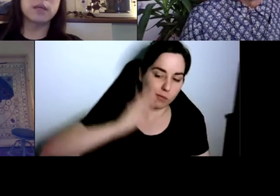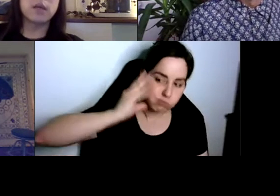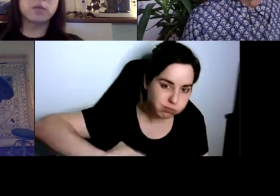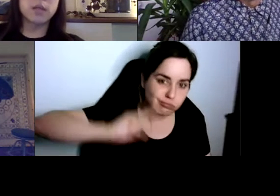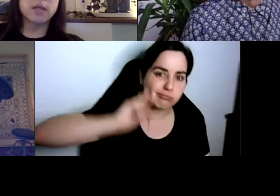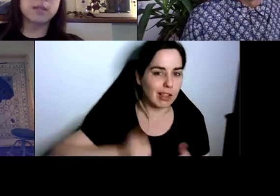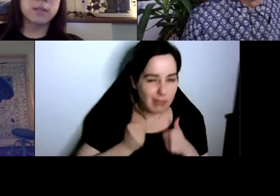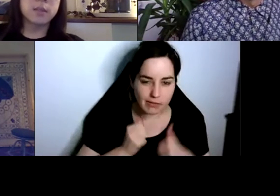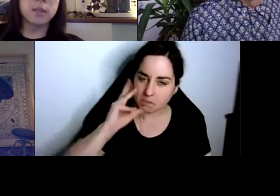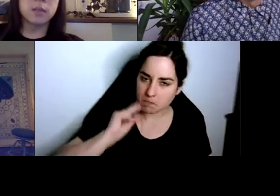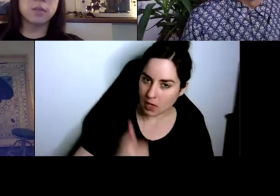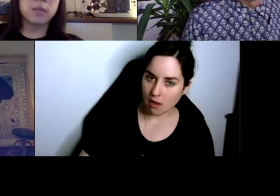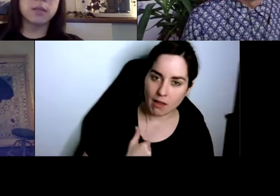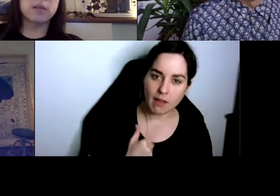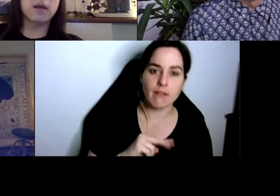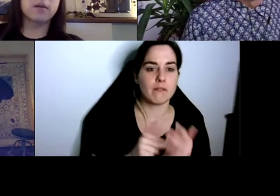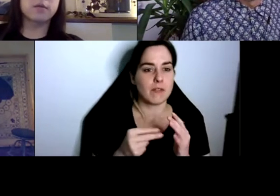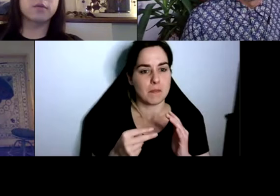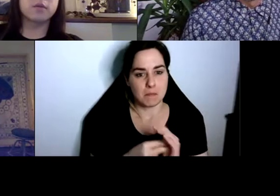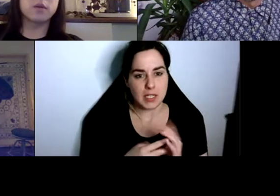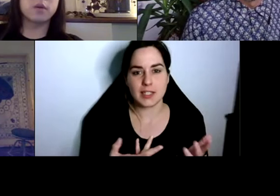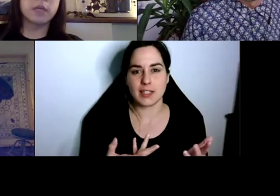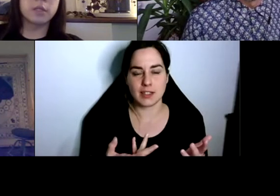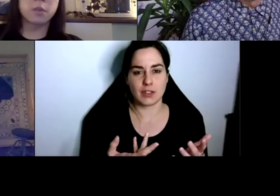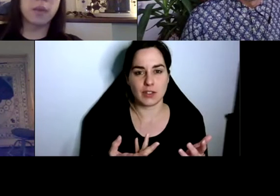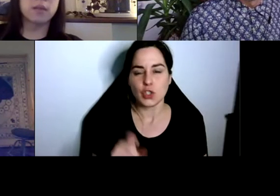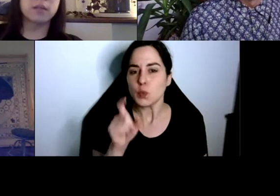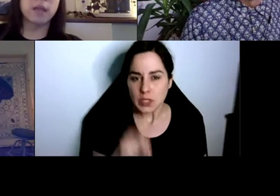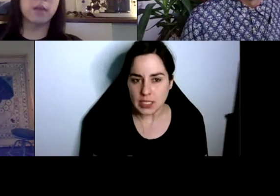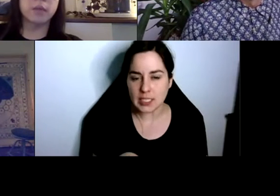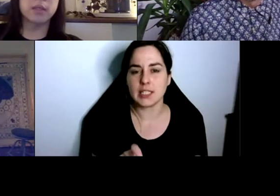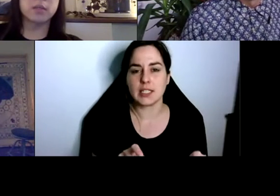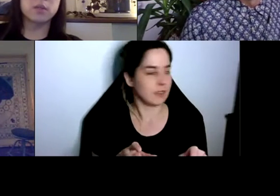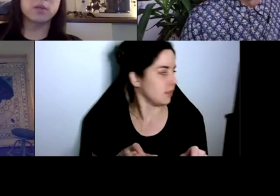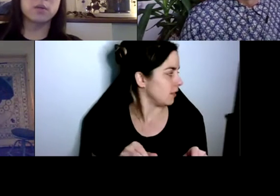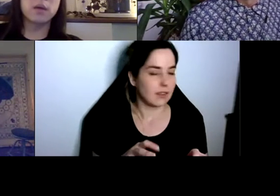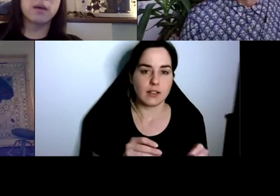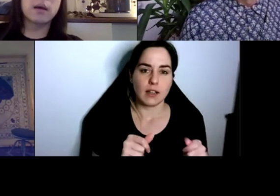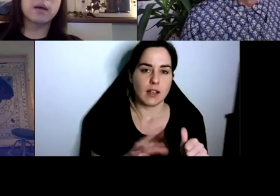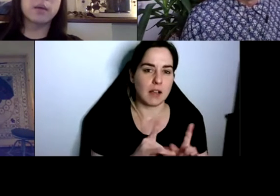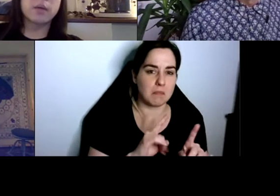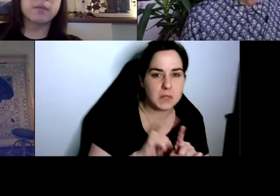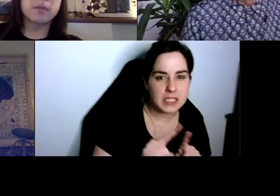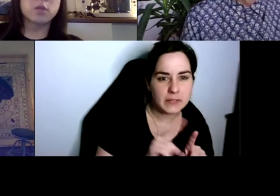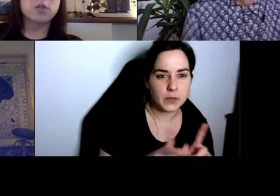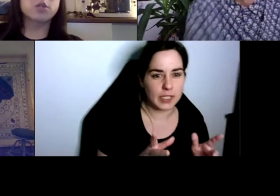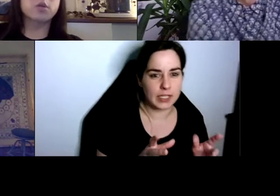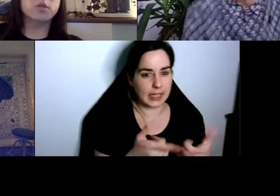you need redundancy, you need kind of, you know, interdependence and care built into